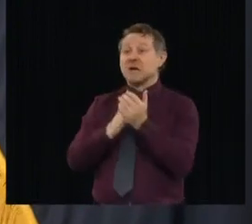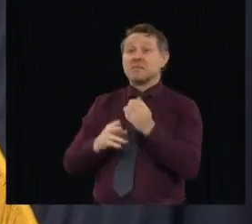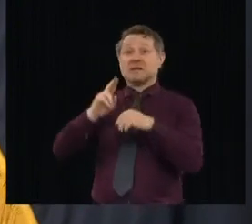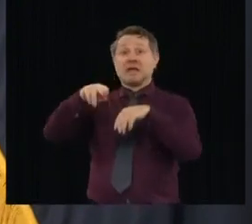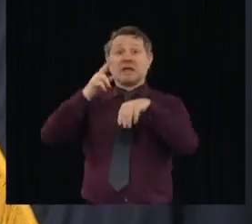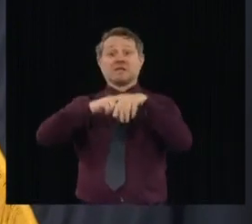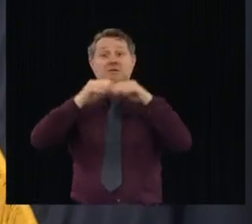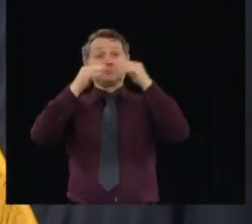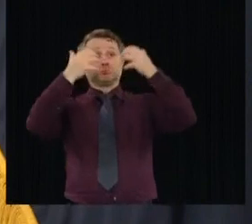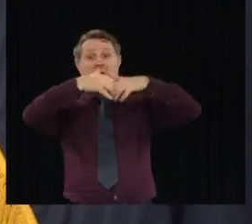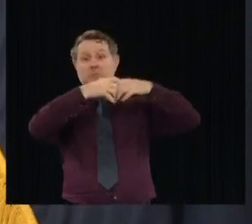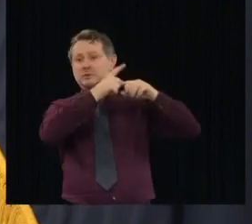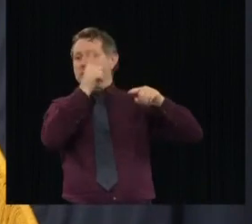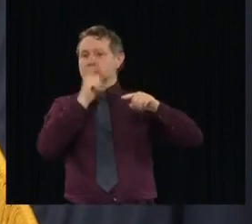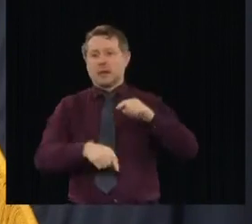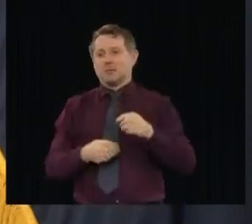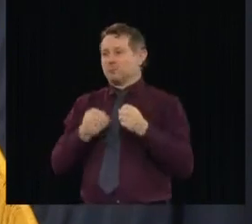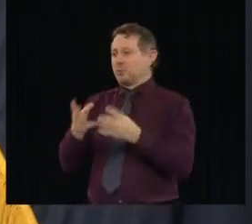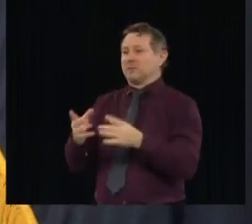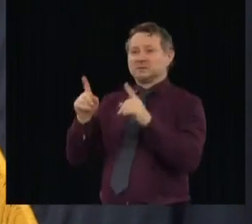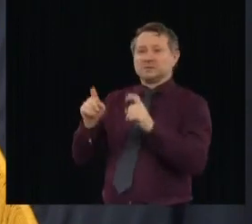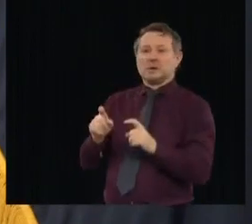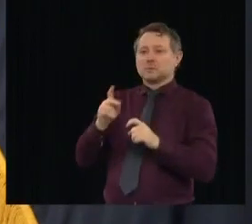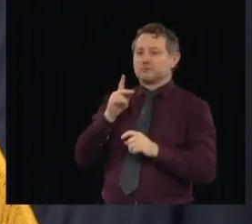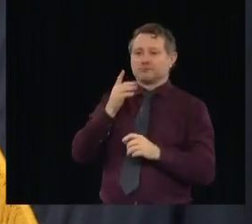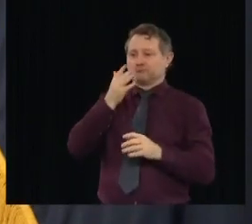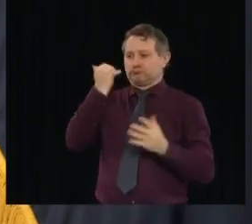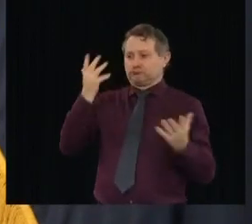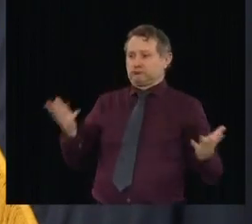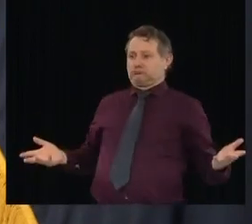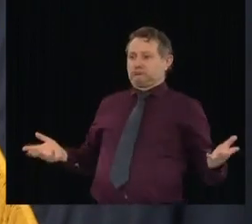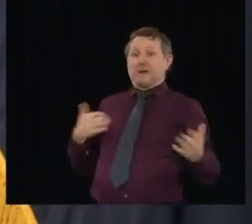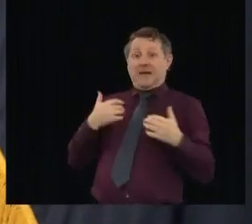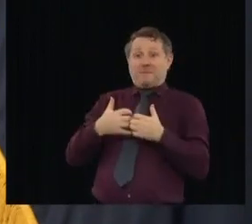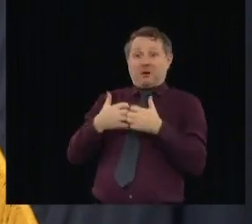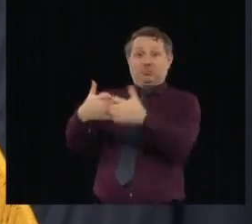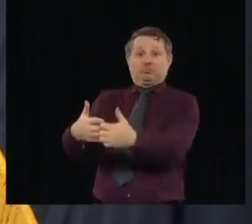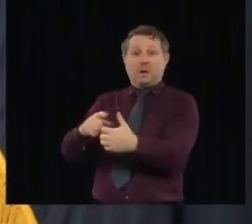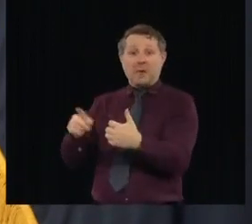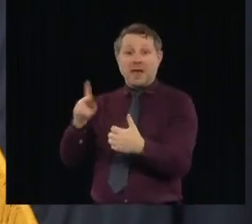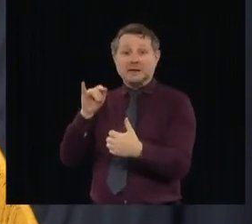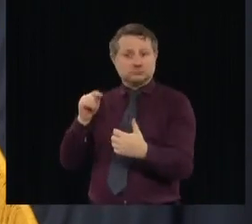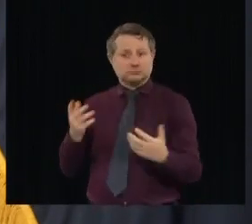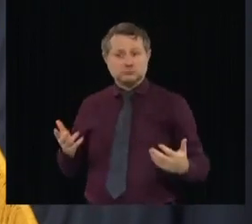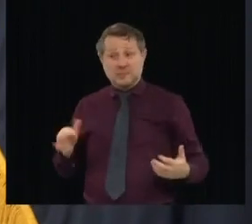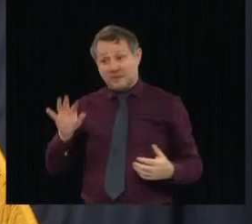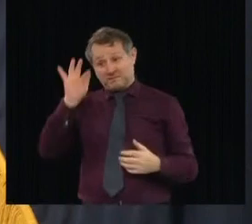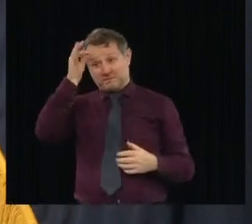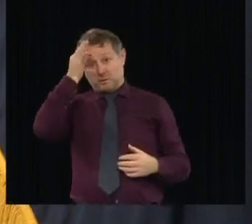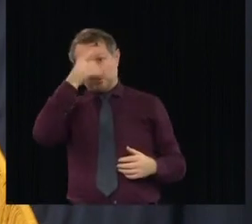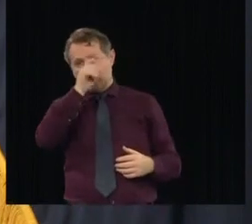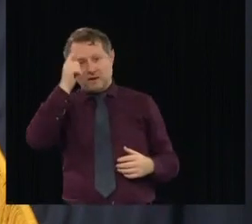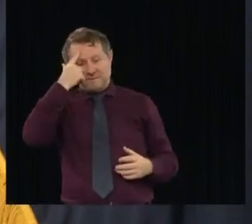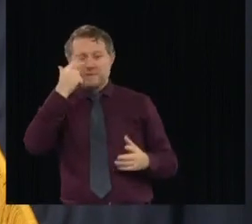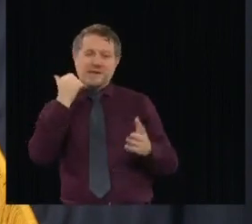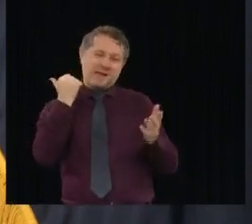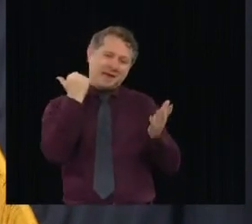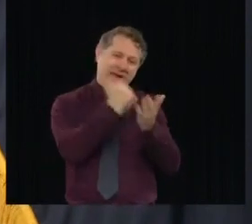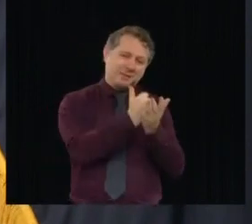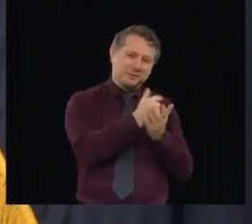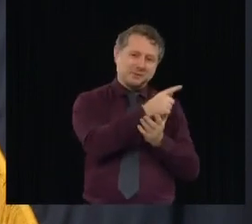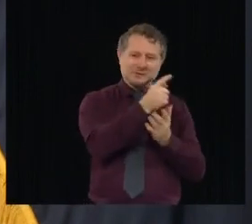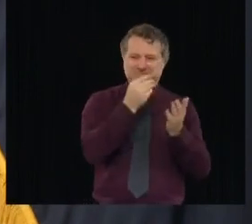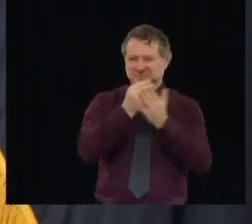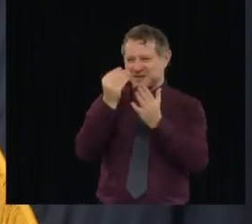They're just overwhelmed in the test kits. And the federal government is working on those supply chain issues for those